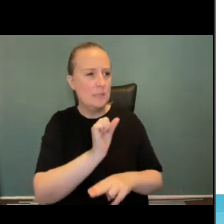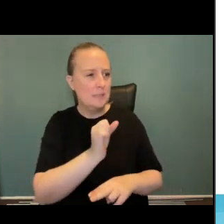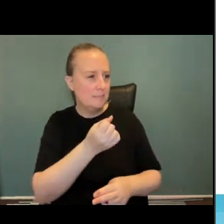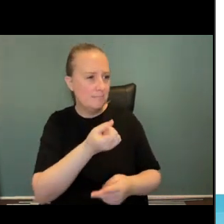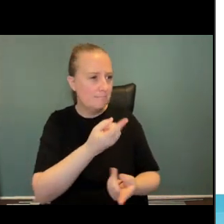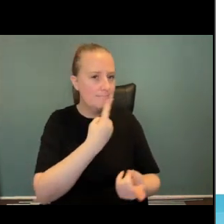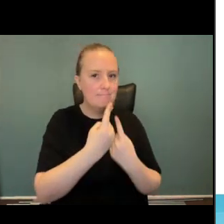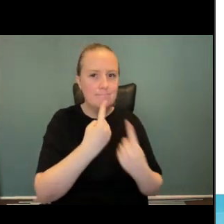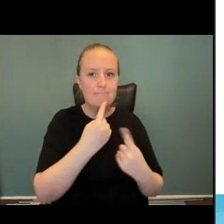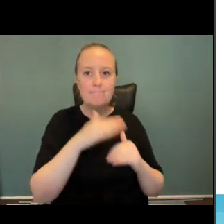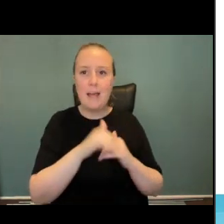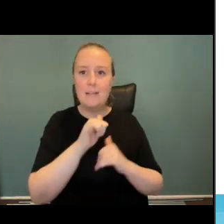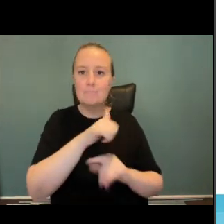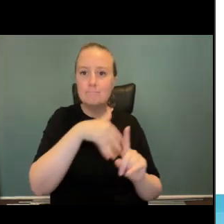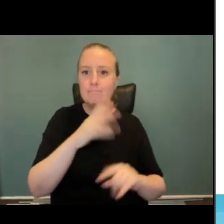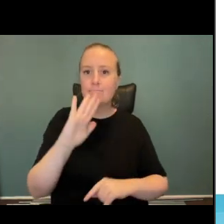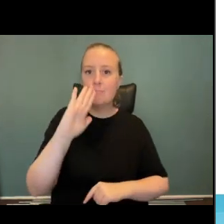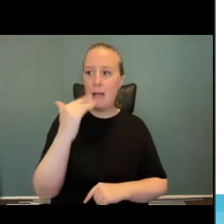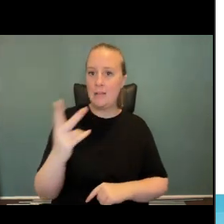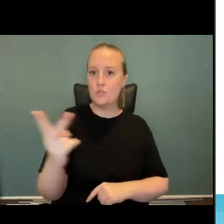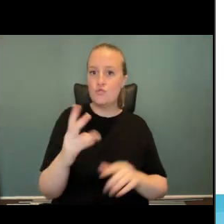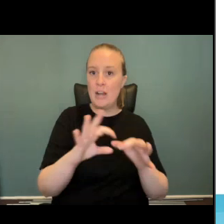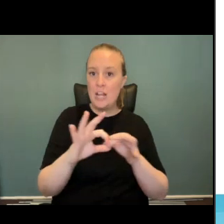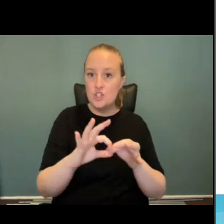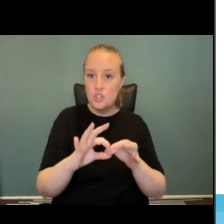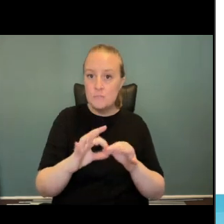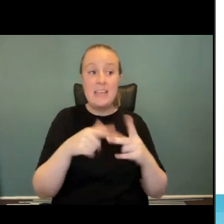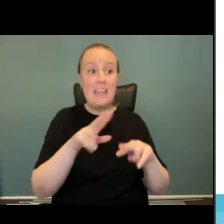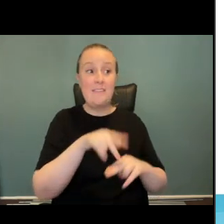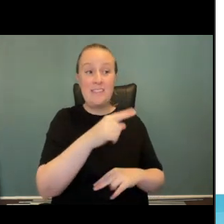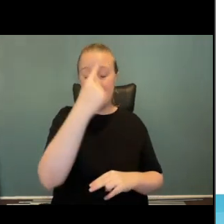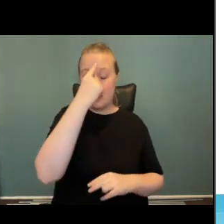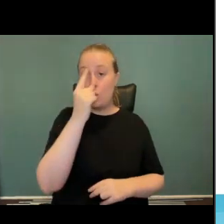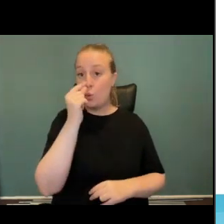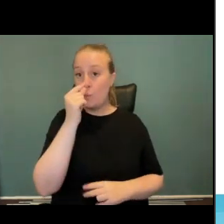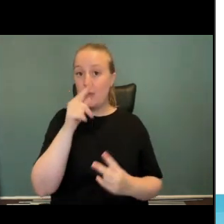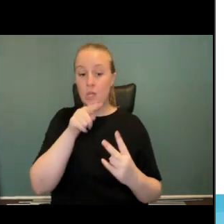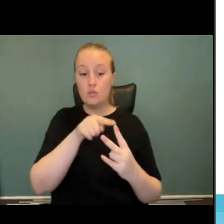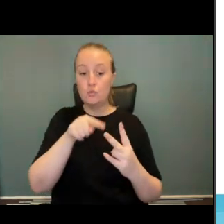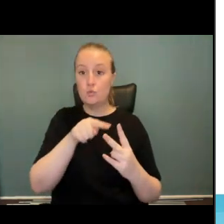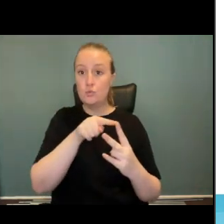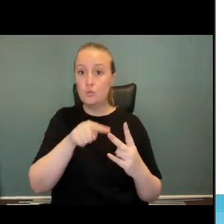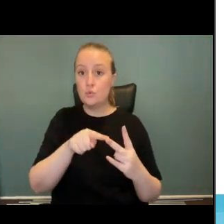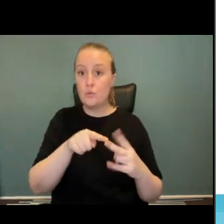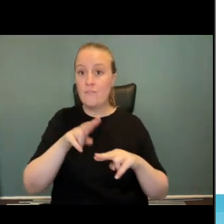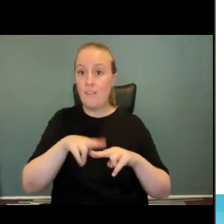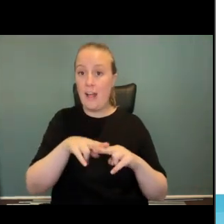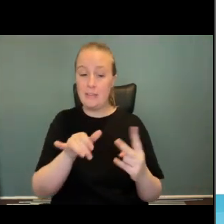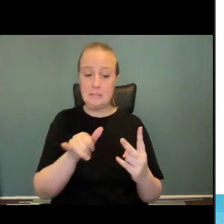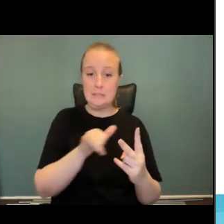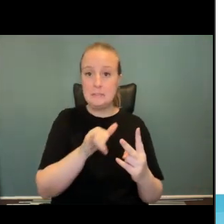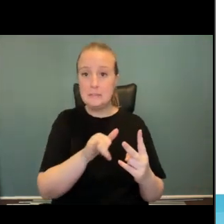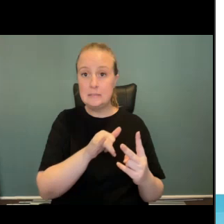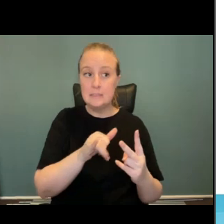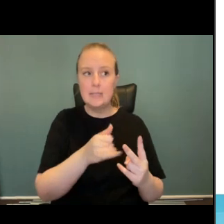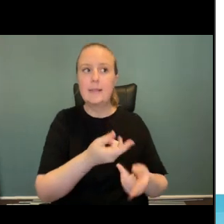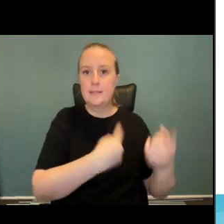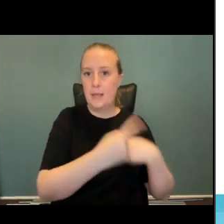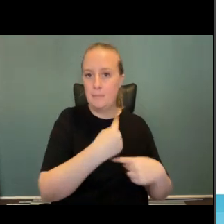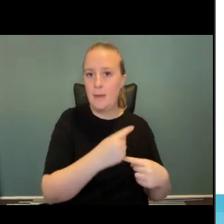the father. If they don't know where that putative father resides, then